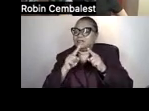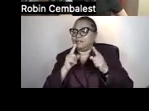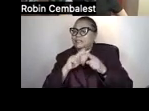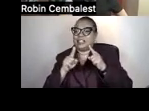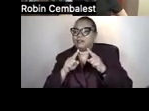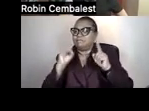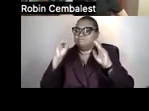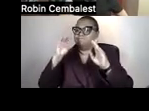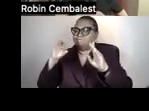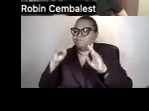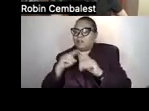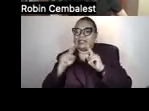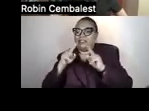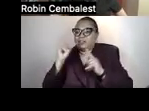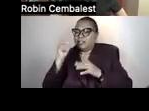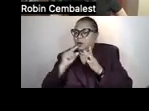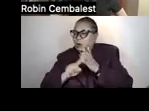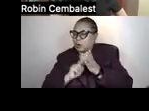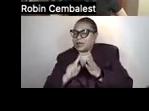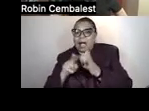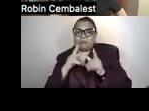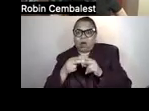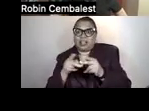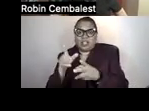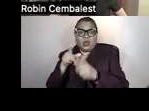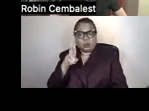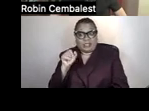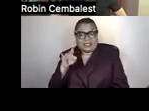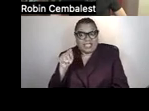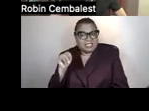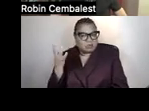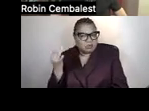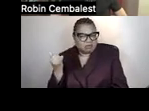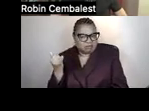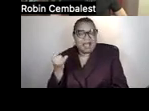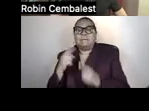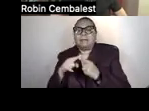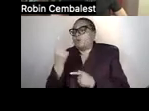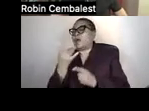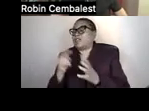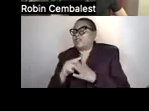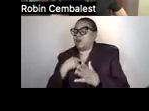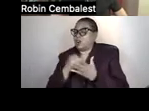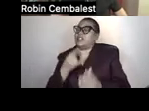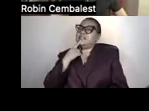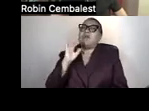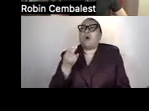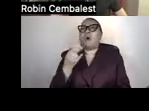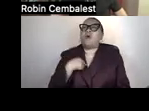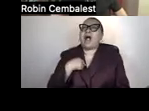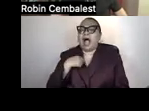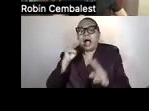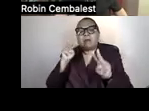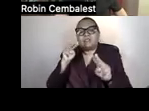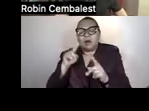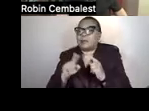different blurbage from these different critics. And I'm calling it the receipts because it's one thing for an artist to say, oh, I'm absurdist,